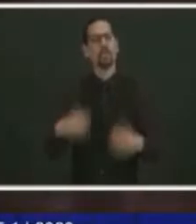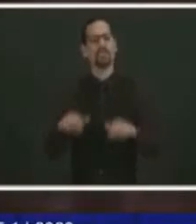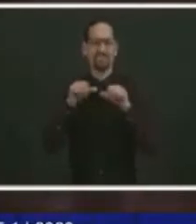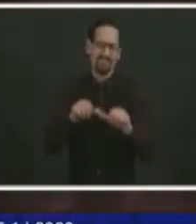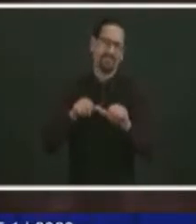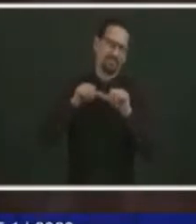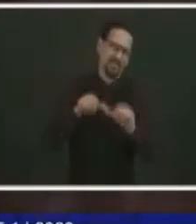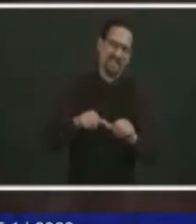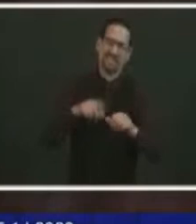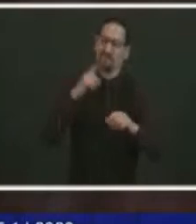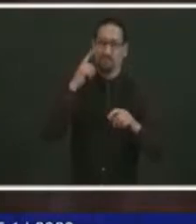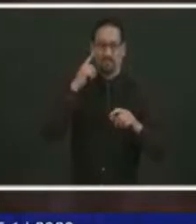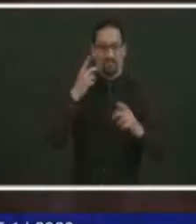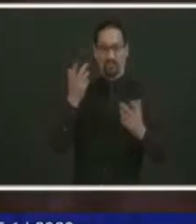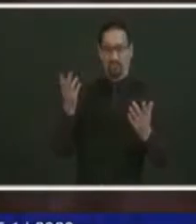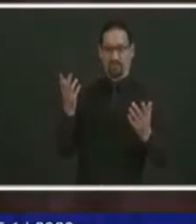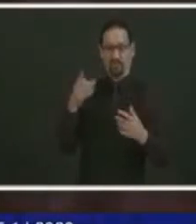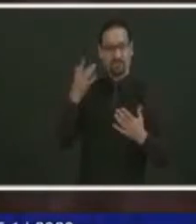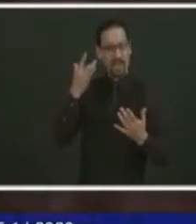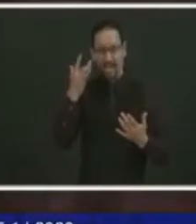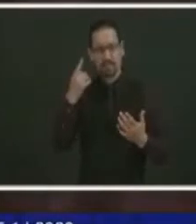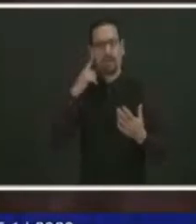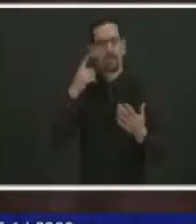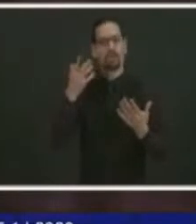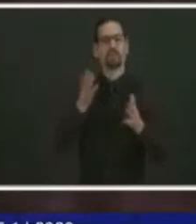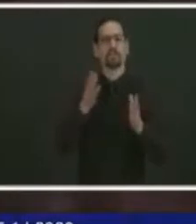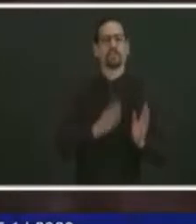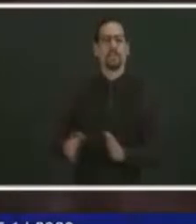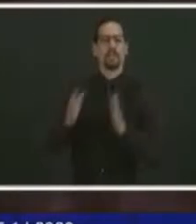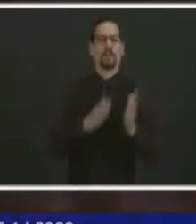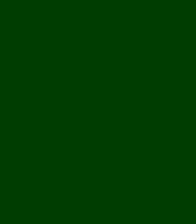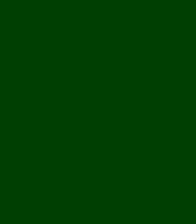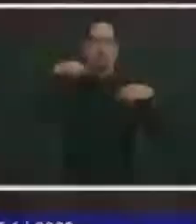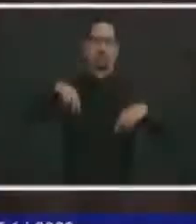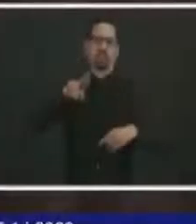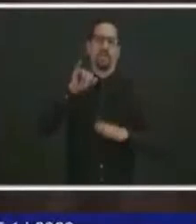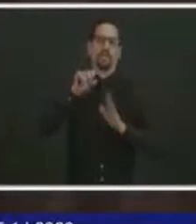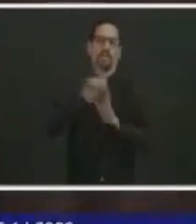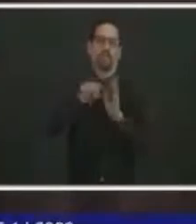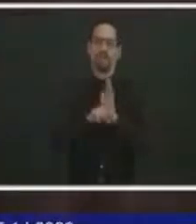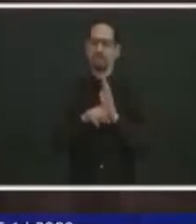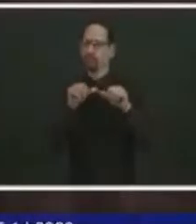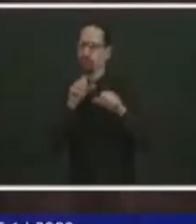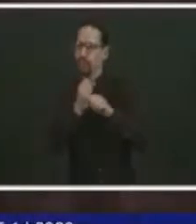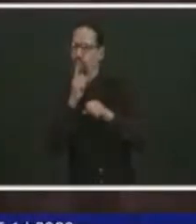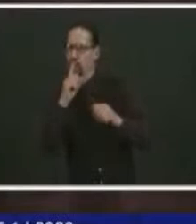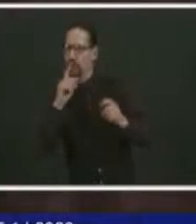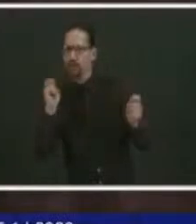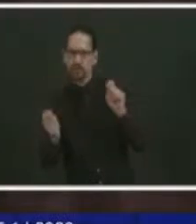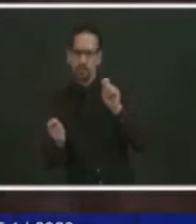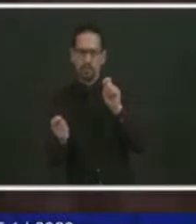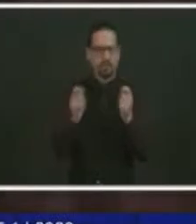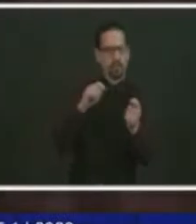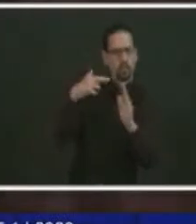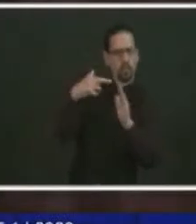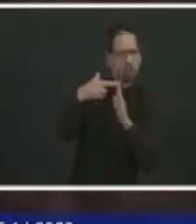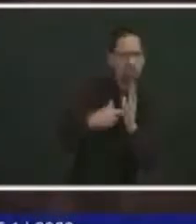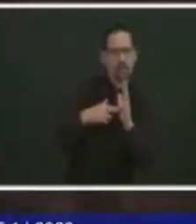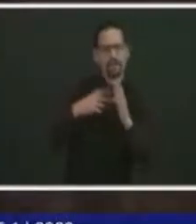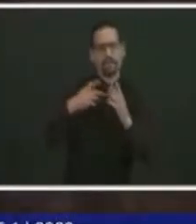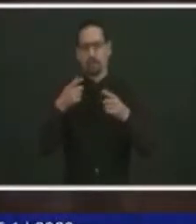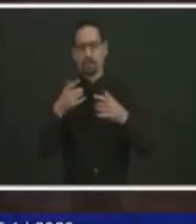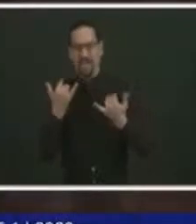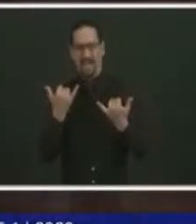Rhode Island to confidently transition into phase 2. The people who put in